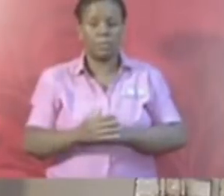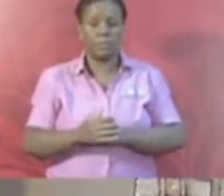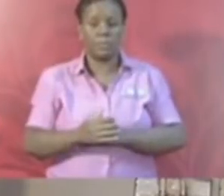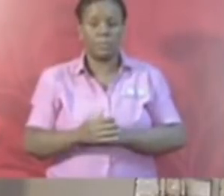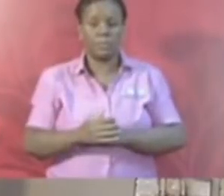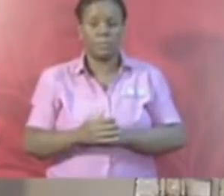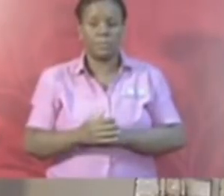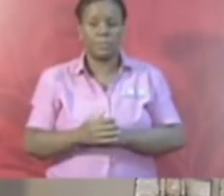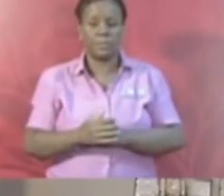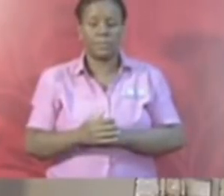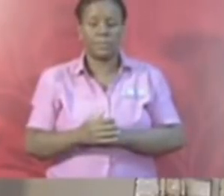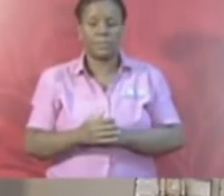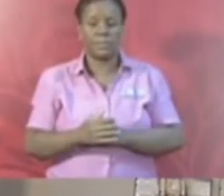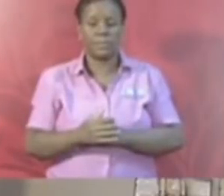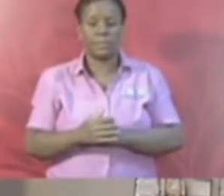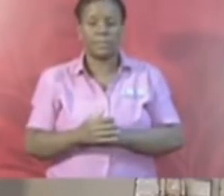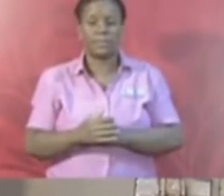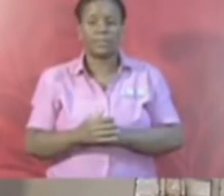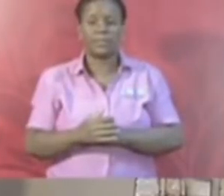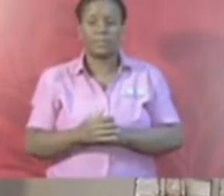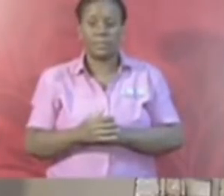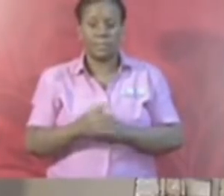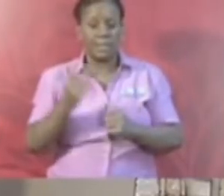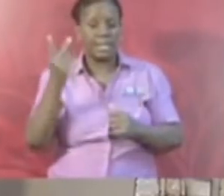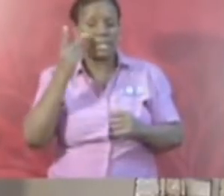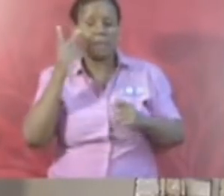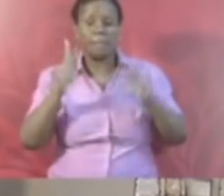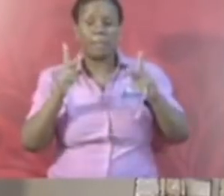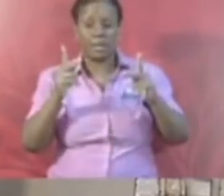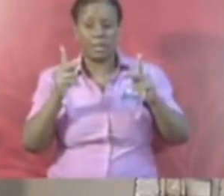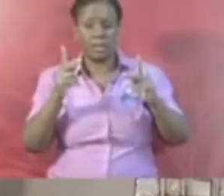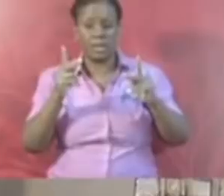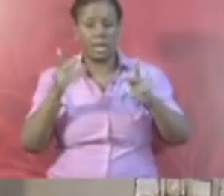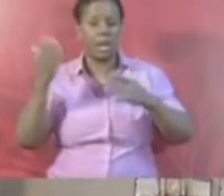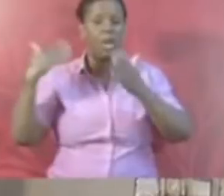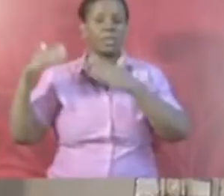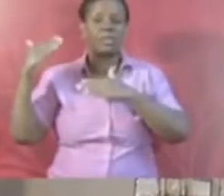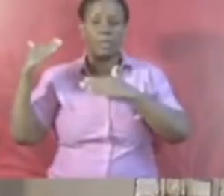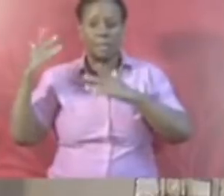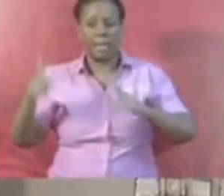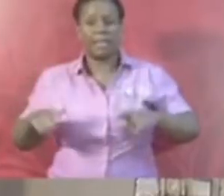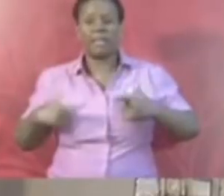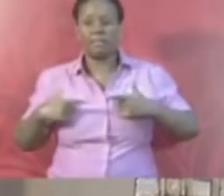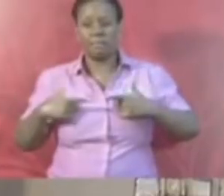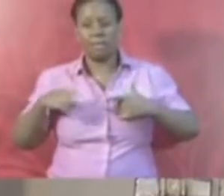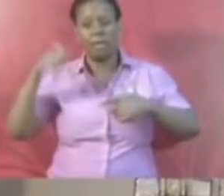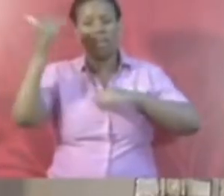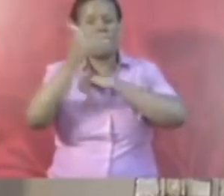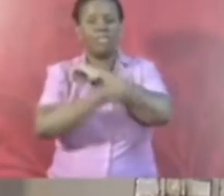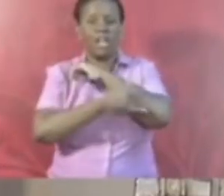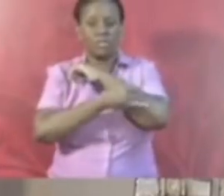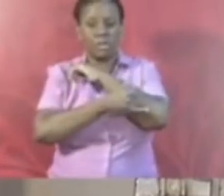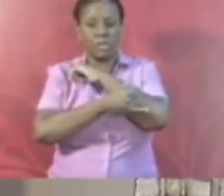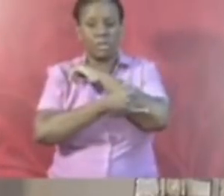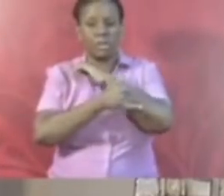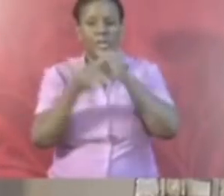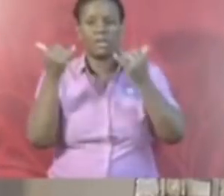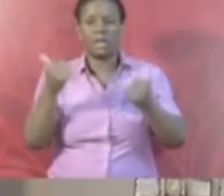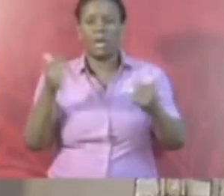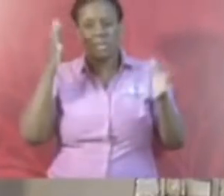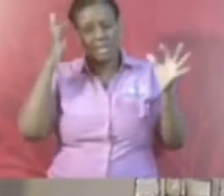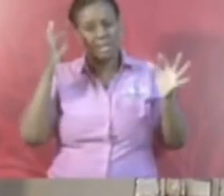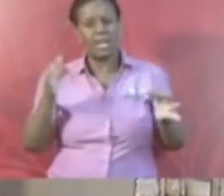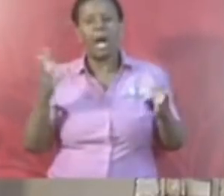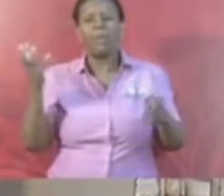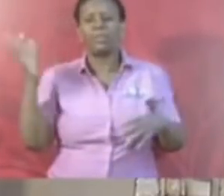it is obvious that there are persons who were living abroad, who are Trinidadians, who were living abroad, and now have taken personal decisions that they want to